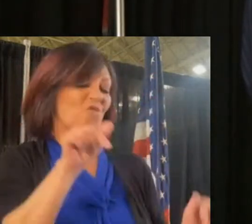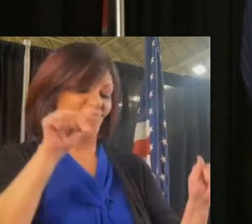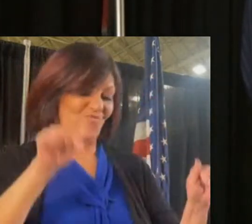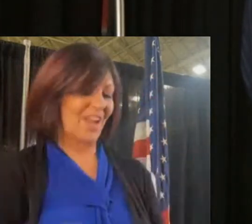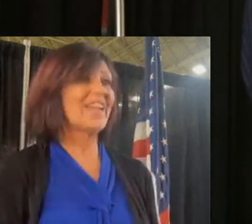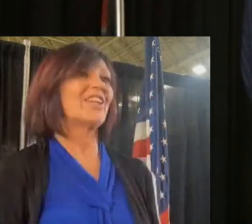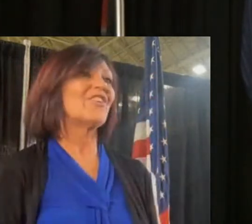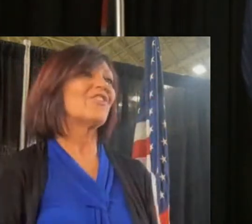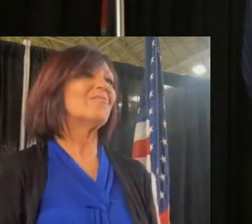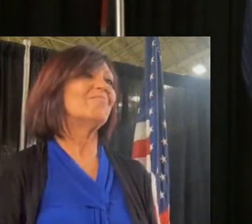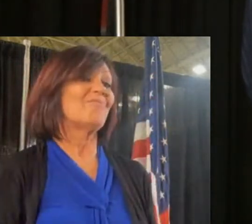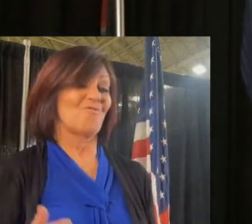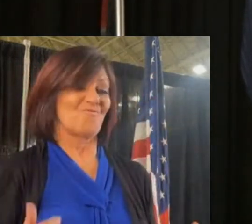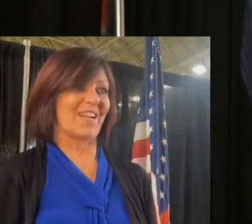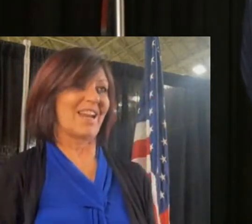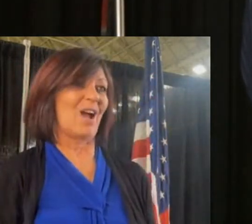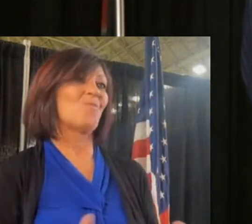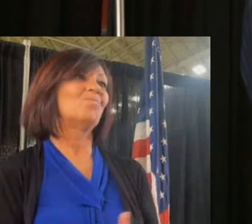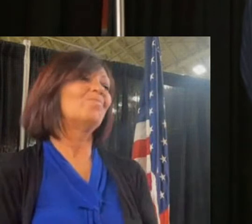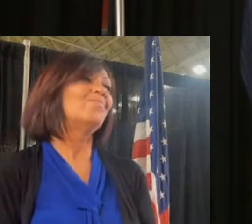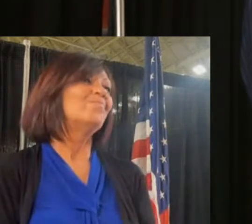here, right now?